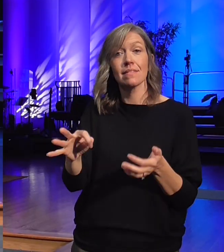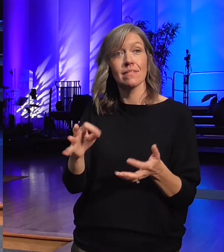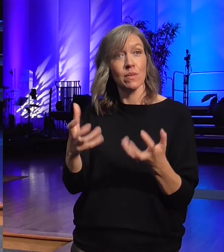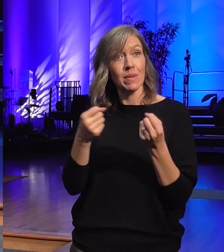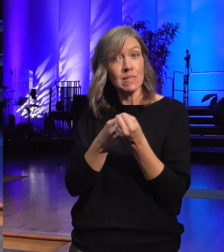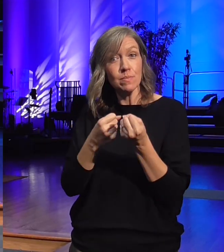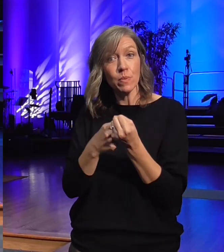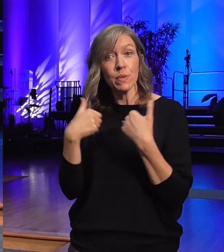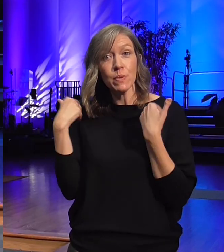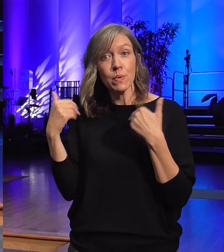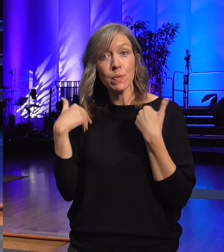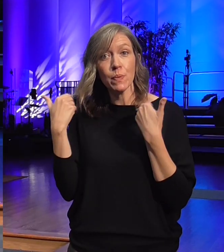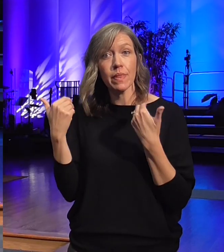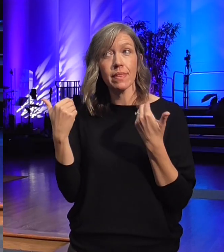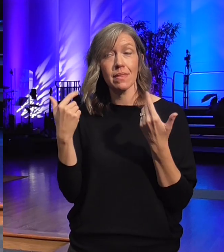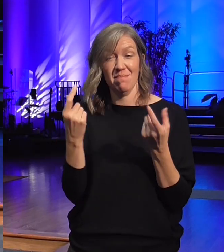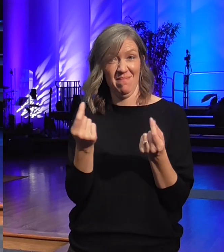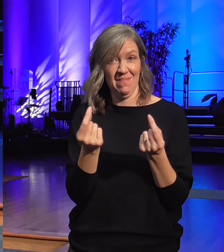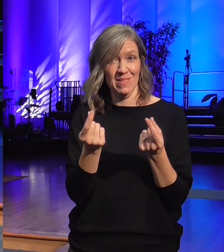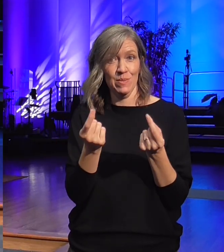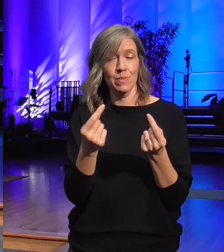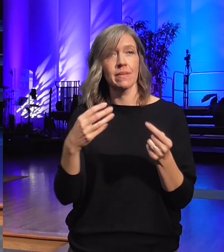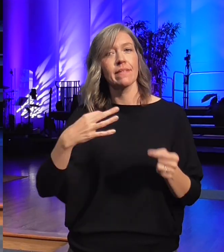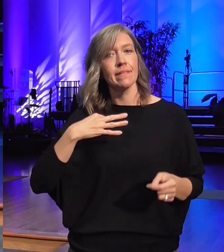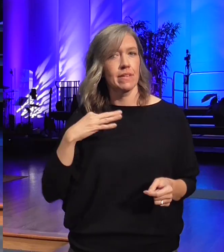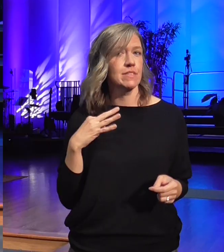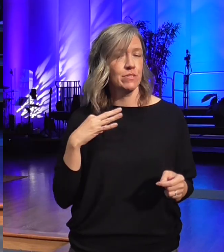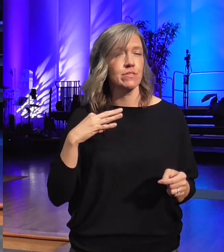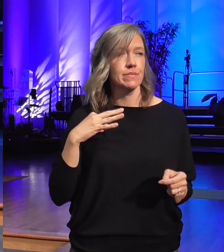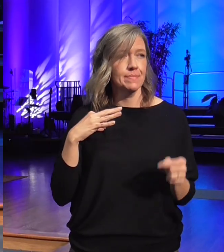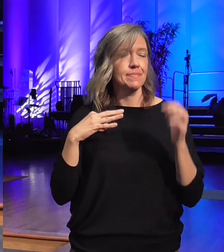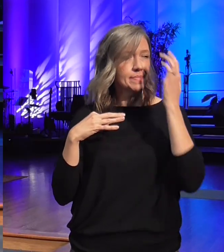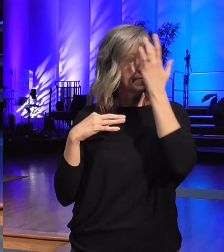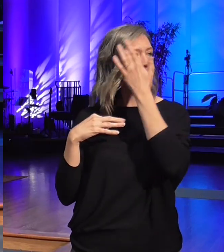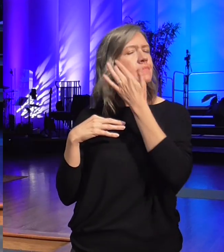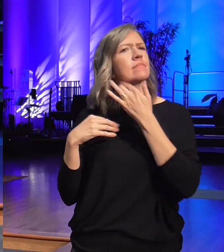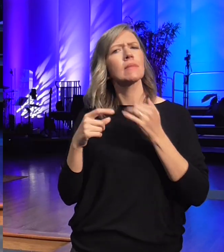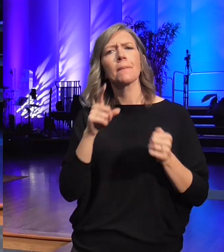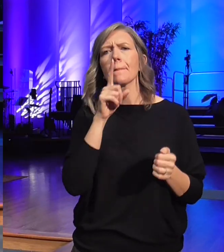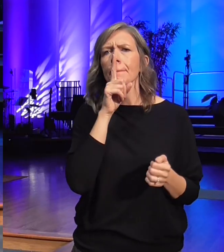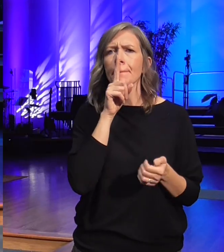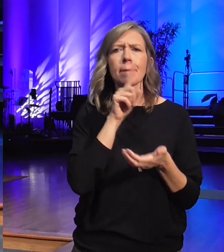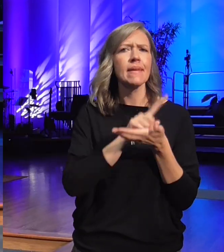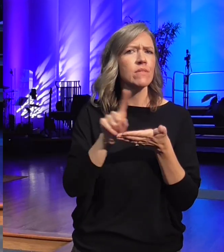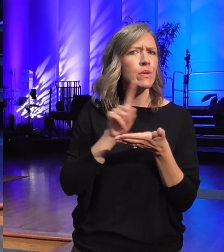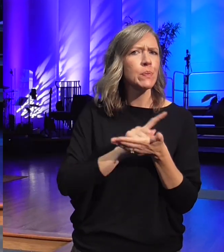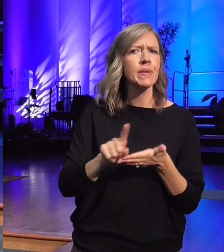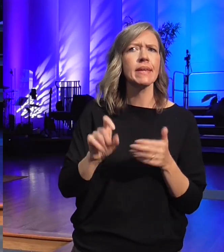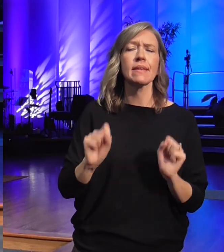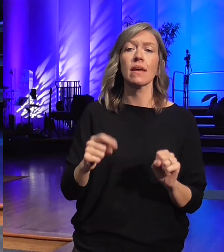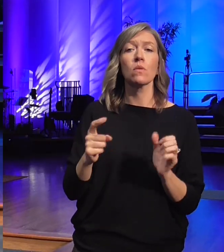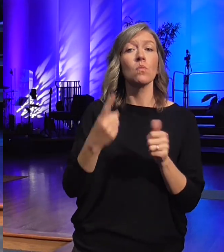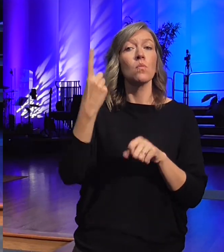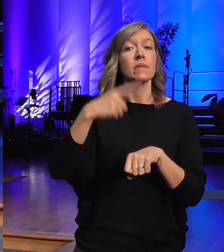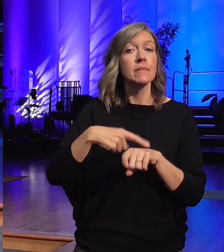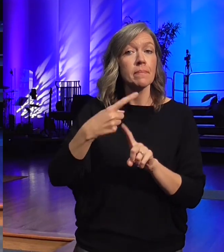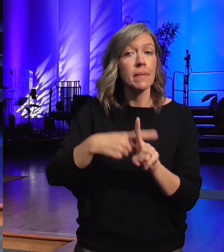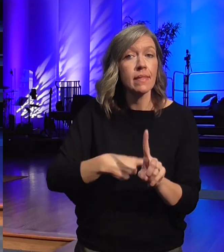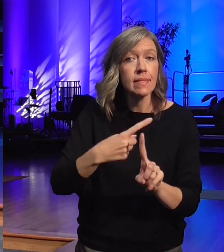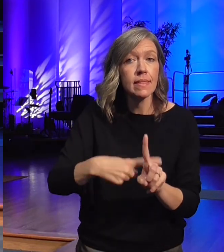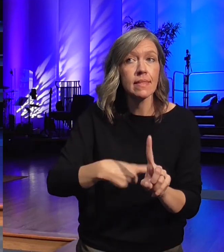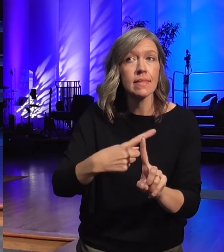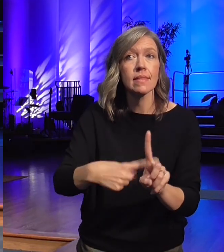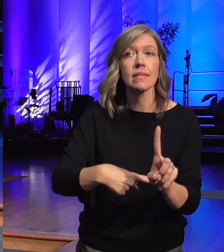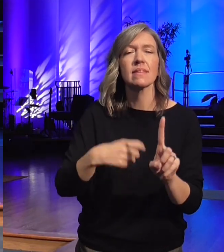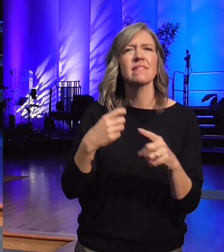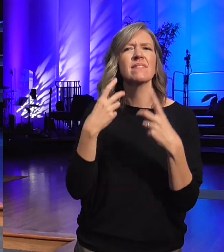youth, there's nothing more important that you can do than volunteer. It doesn't have to be every week, once a month. See Stacy after